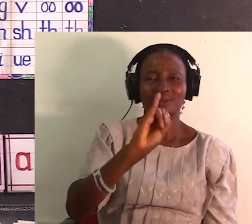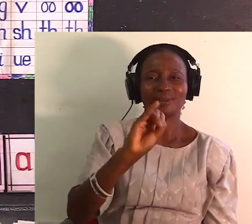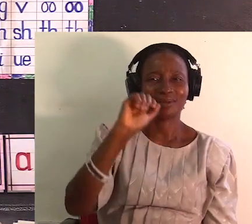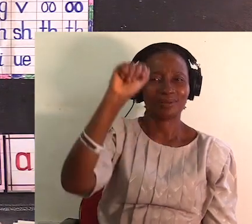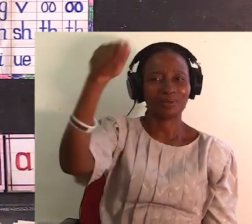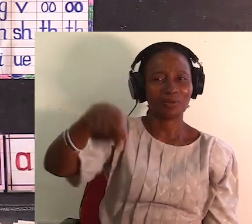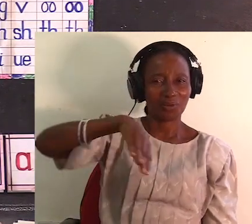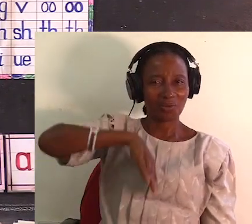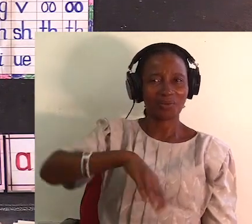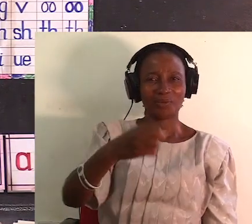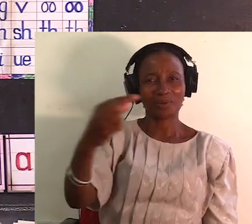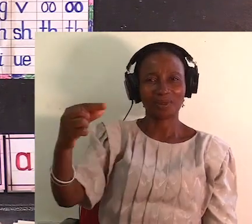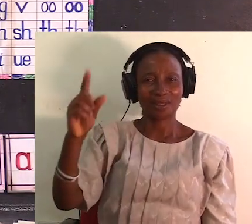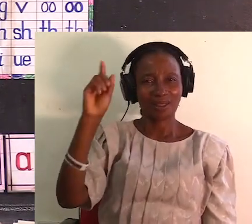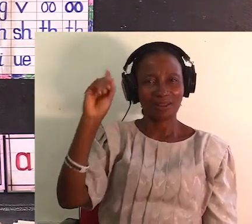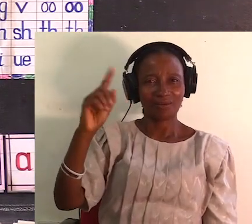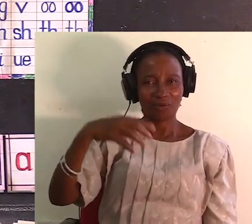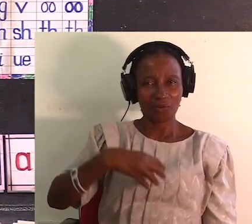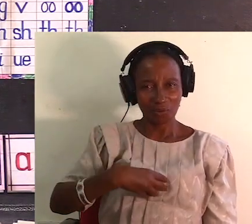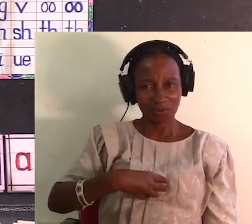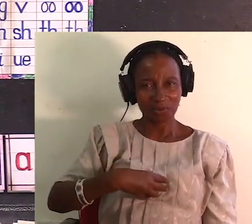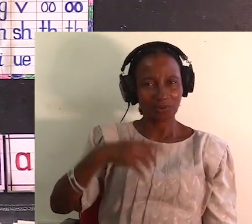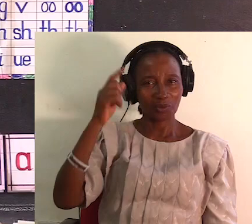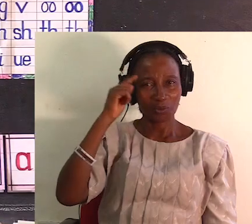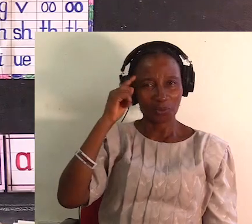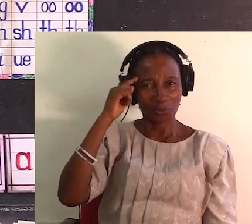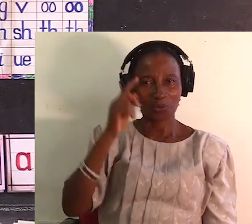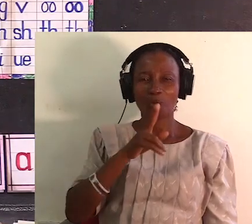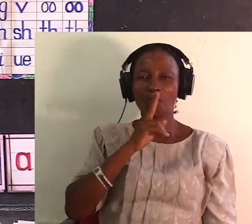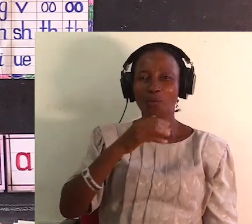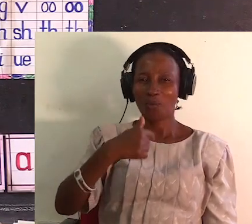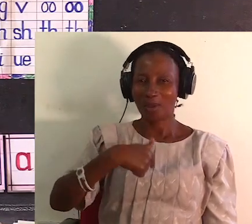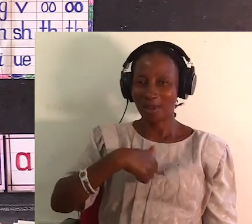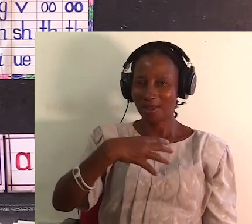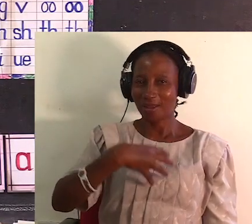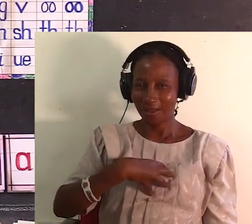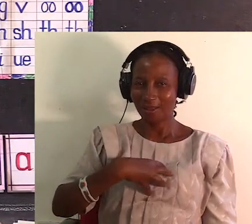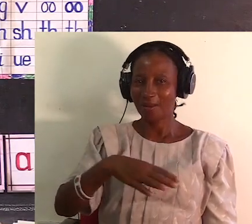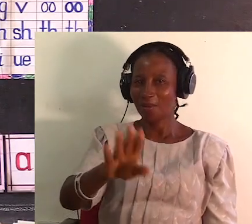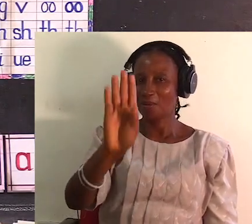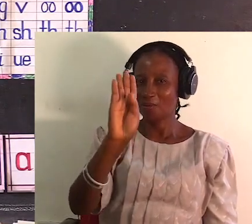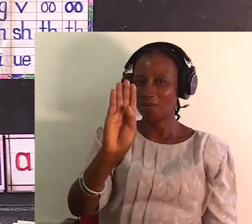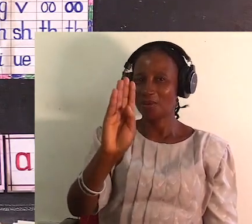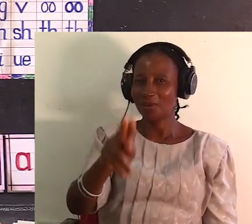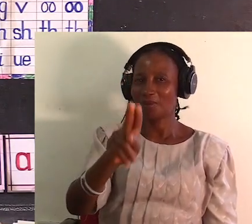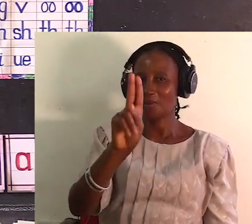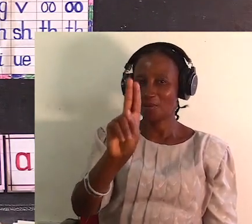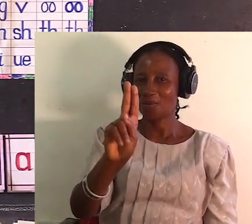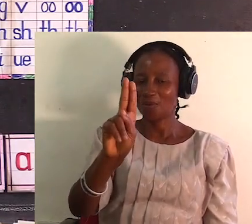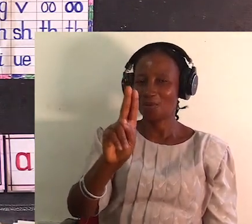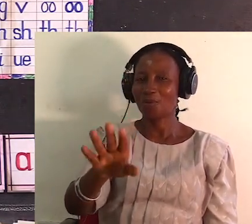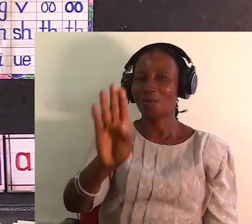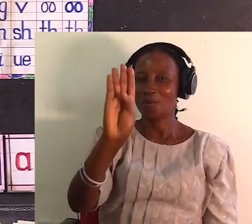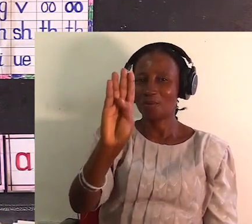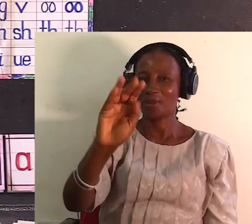I am, Buba, Buba, what a nice name. That's the